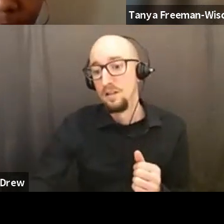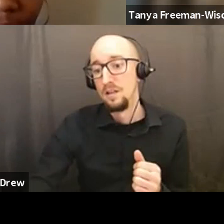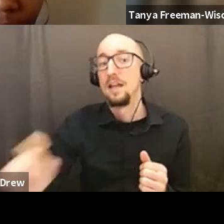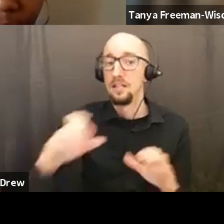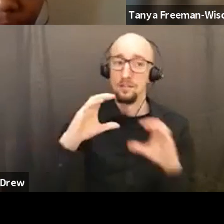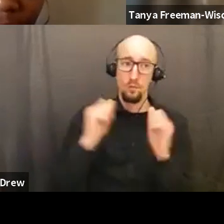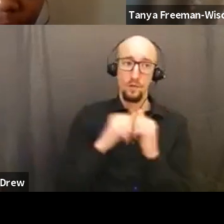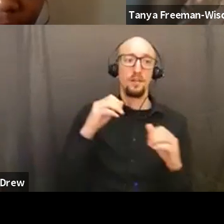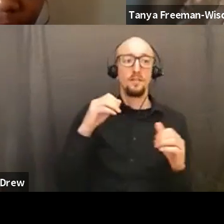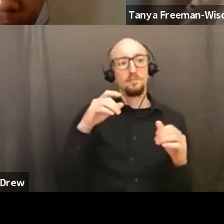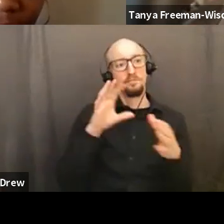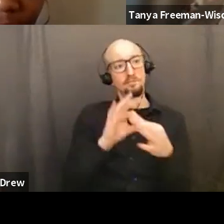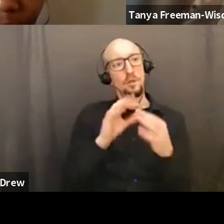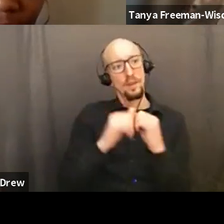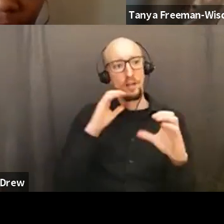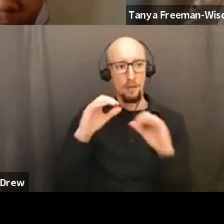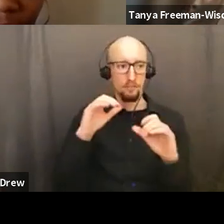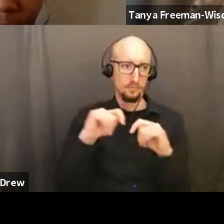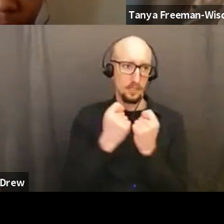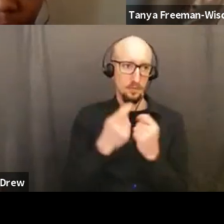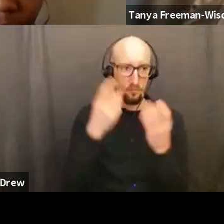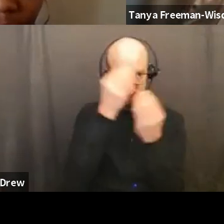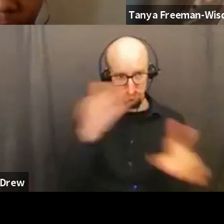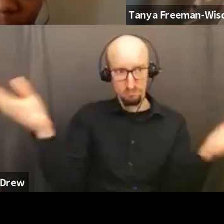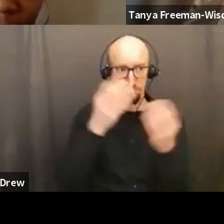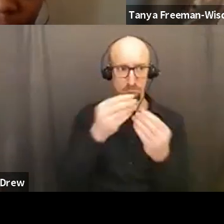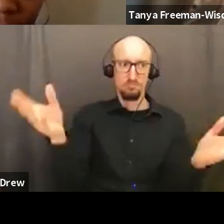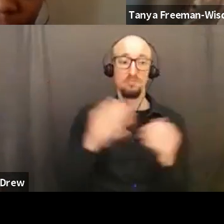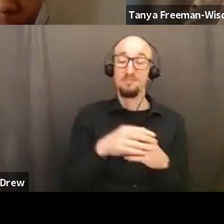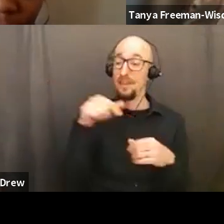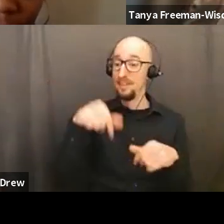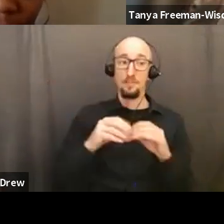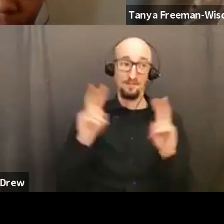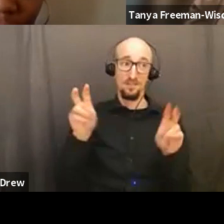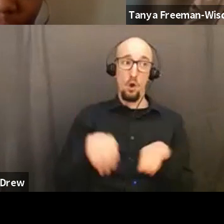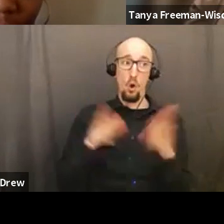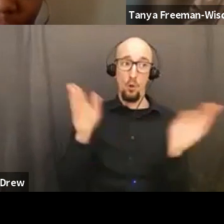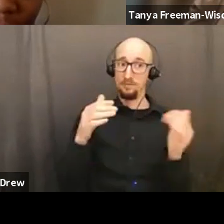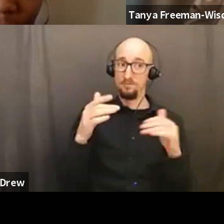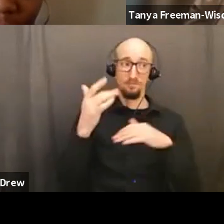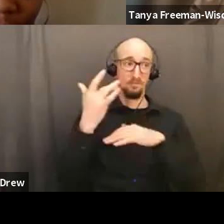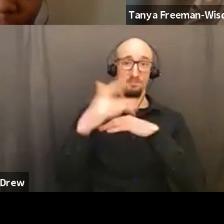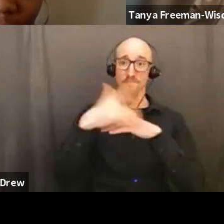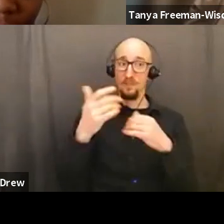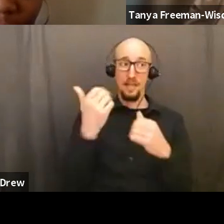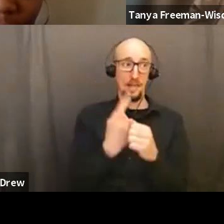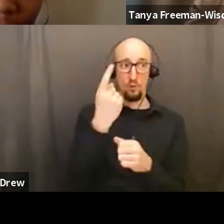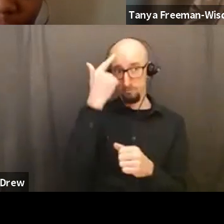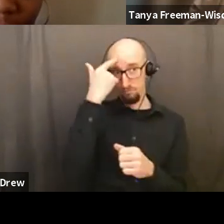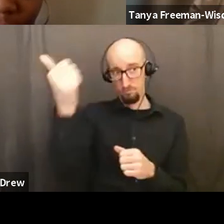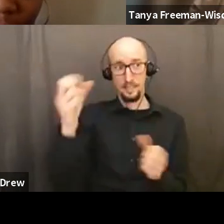And, you know, this is an open meeting. So anyone is welcome to join.